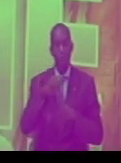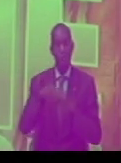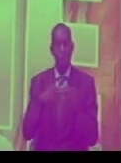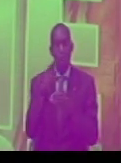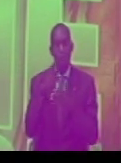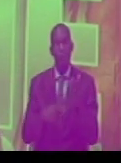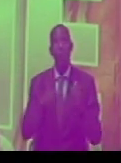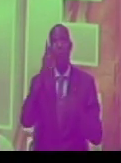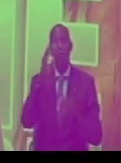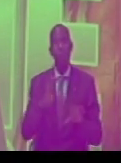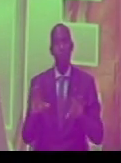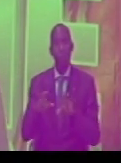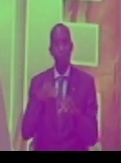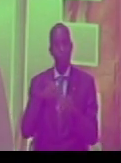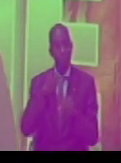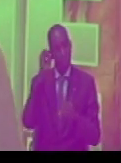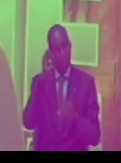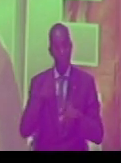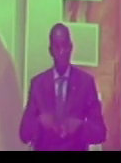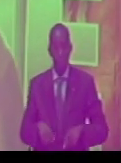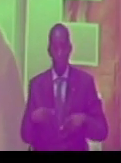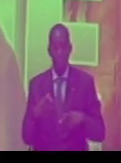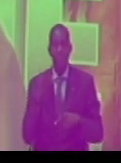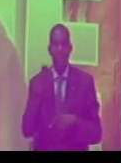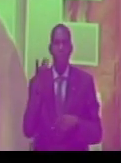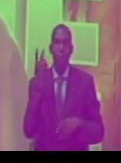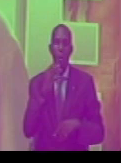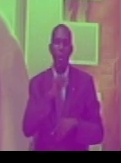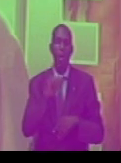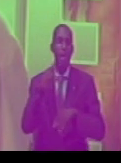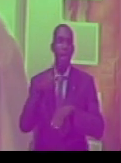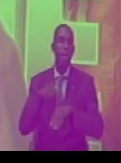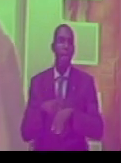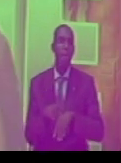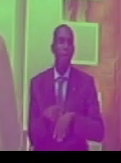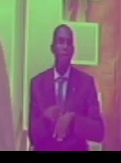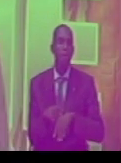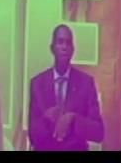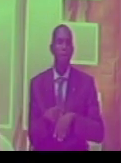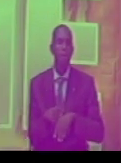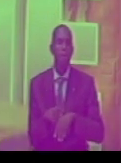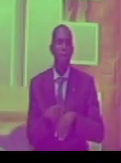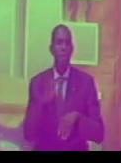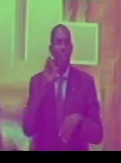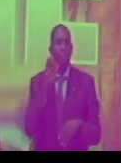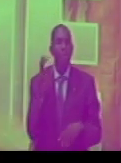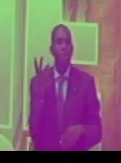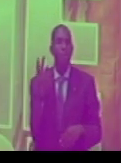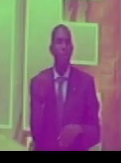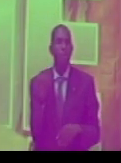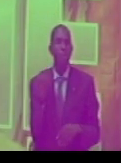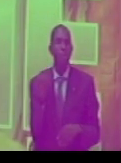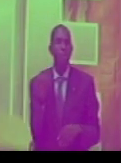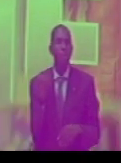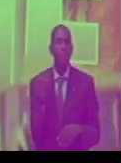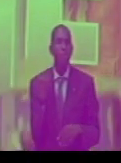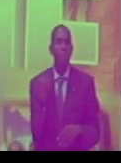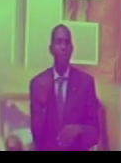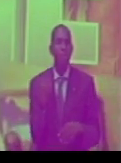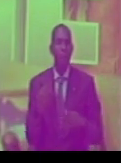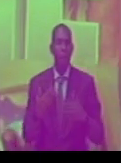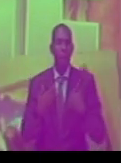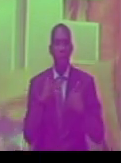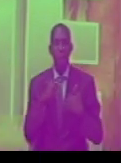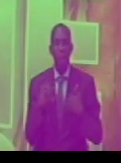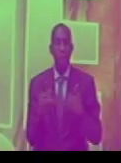i want to testify what god has done in my life there was a time that is